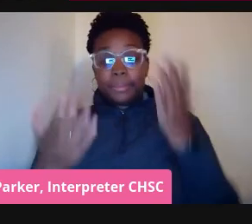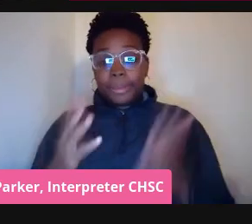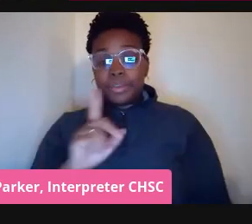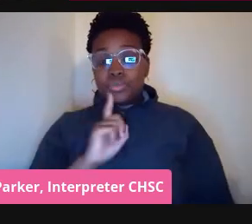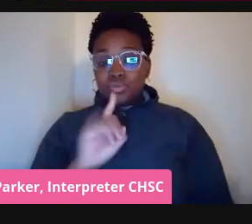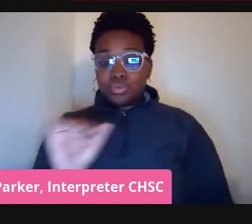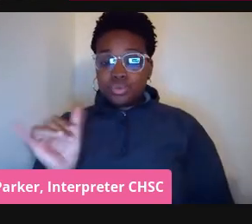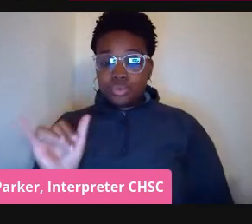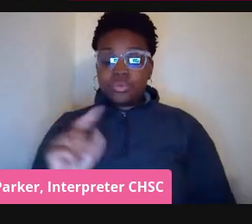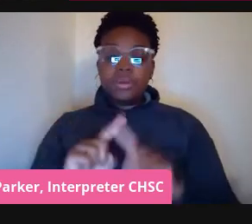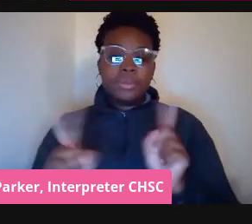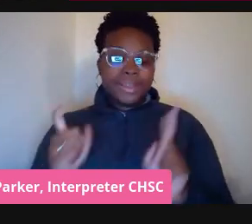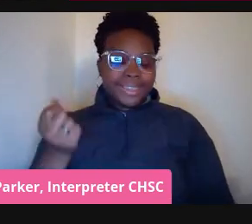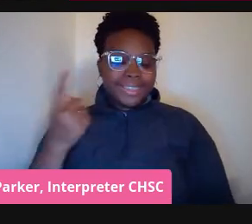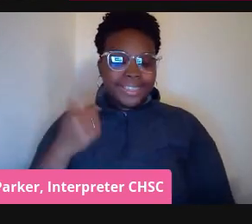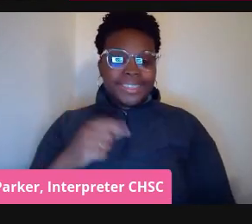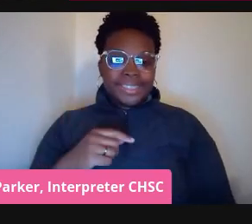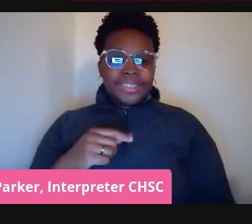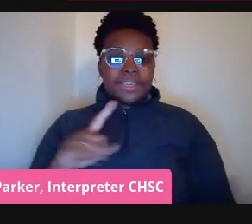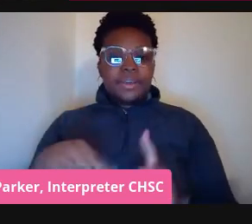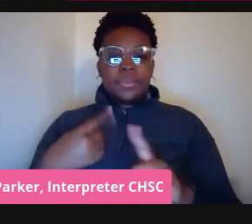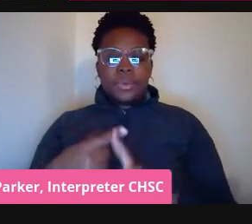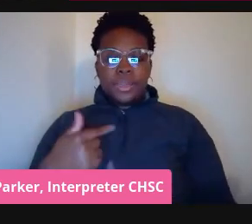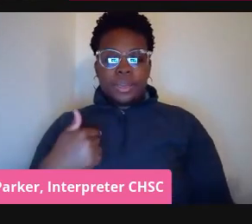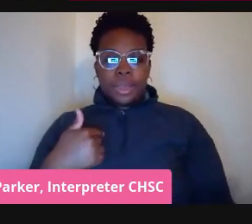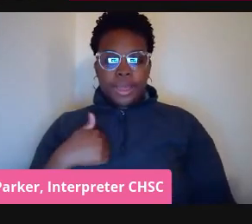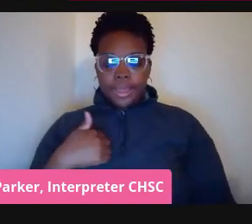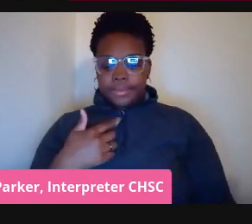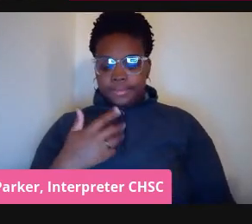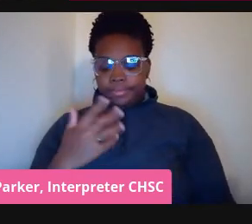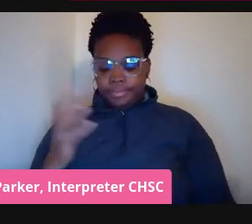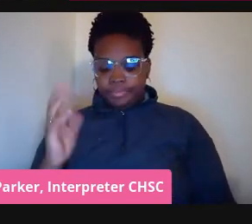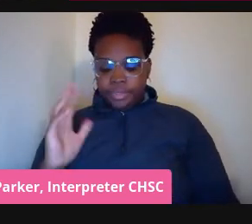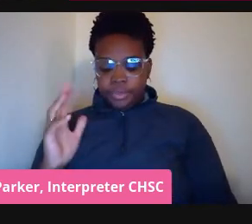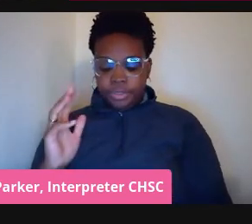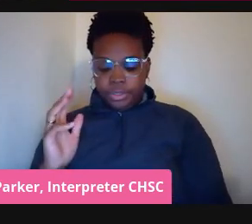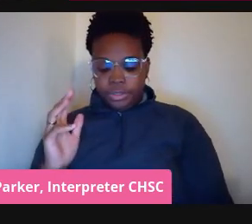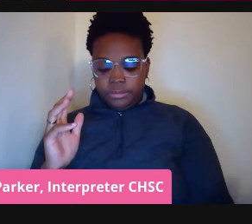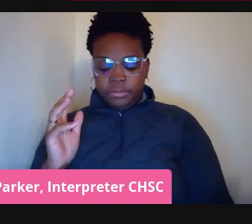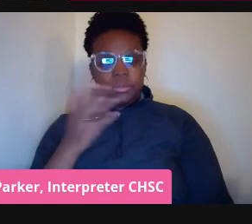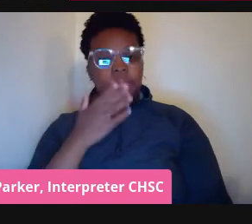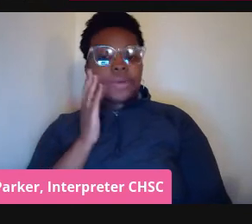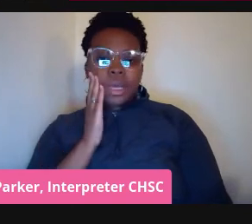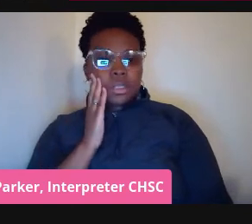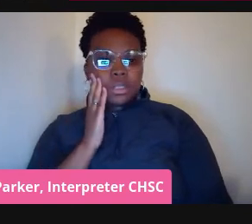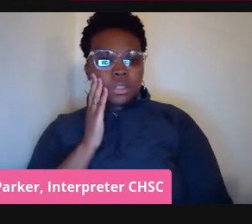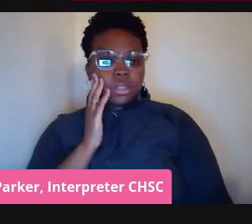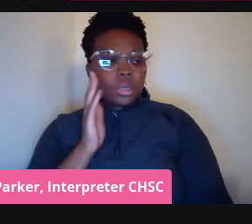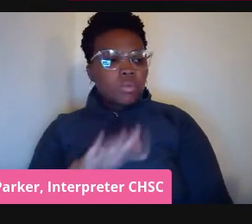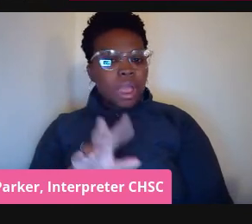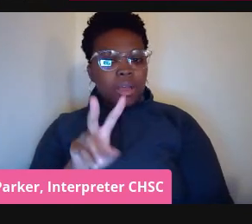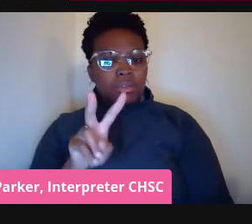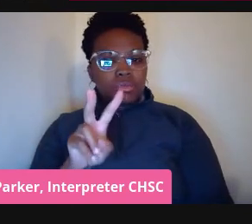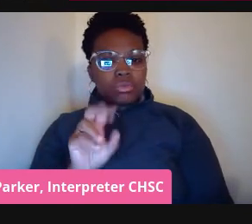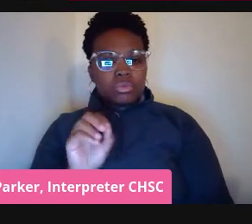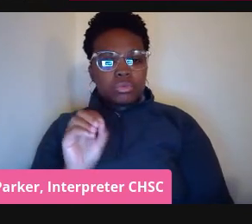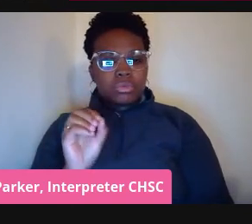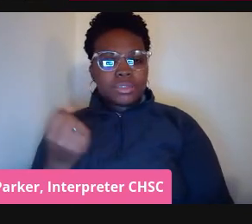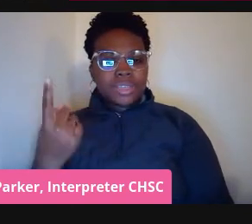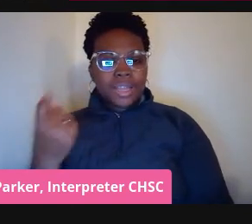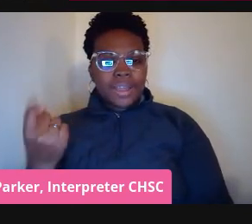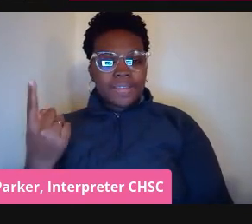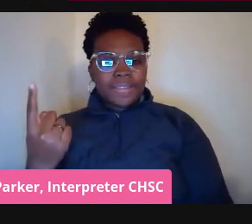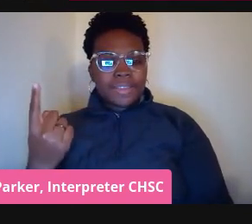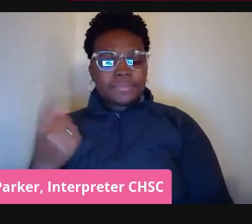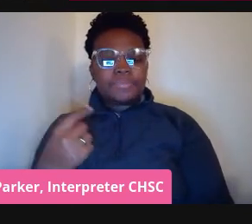But when I was, I want to say it was around 2011,